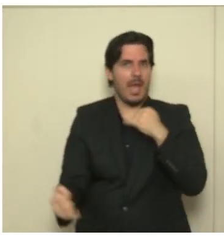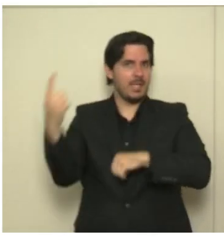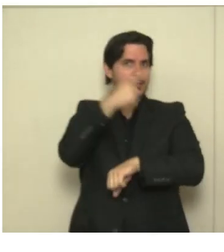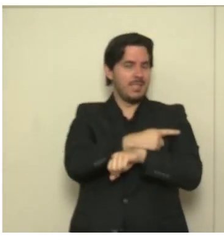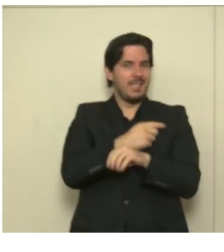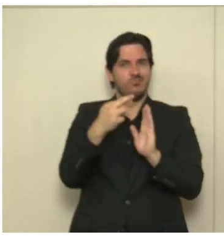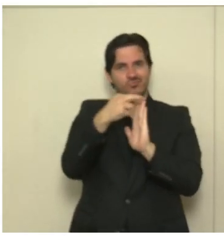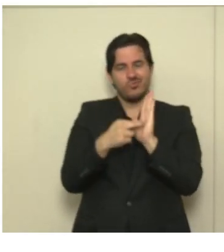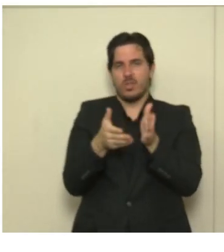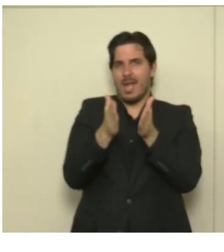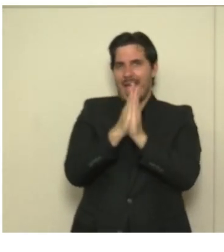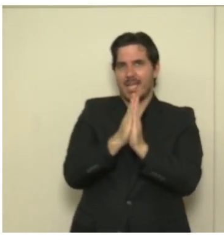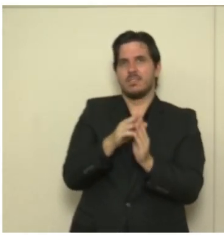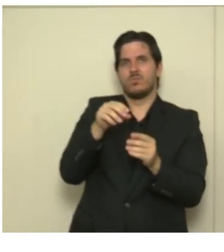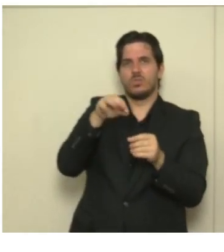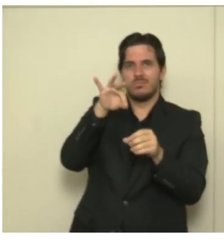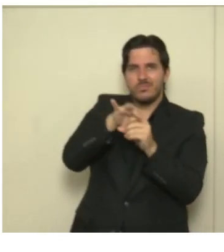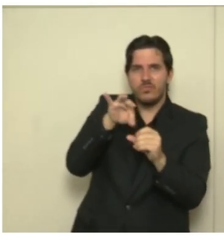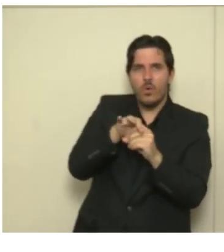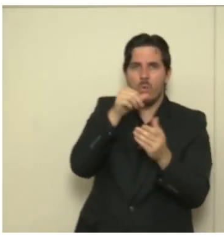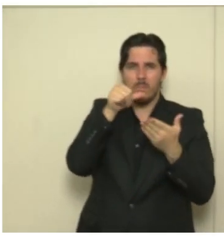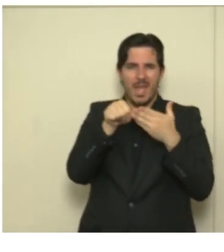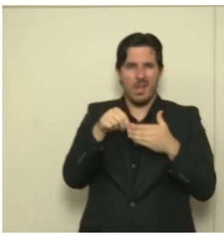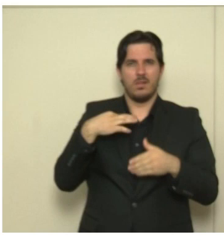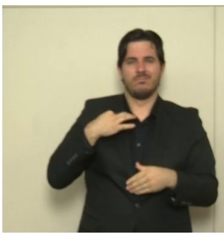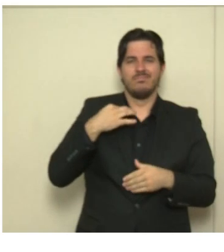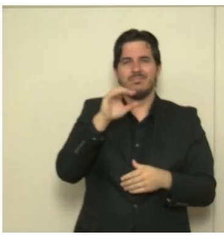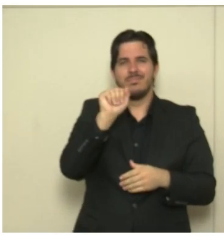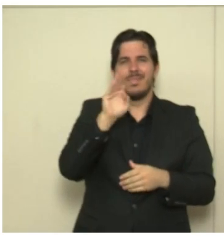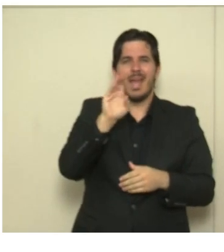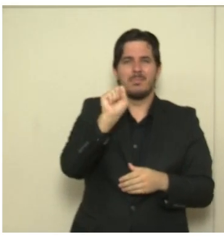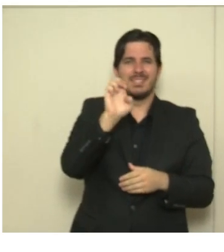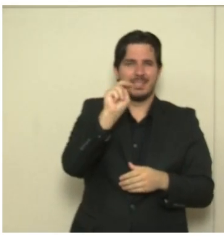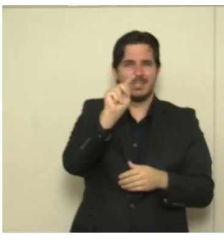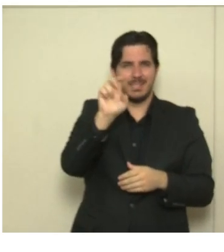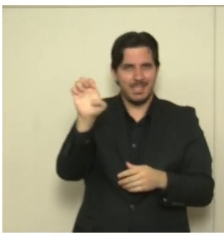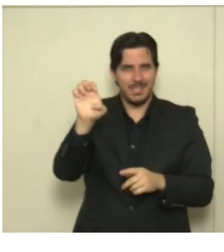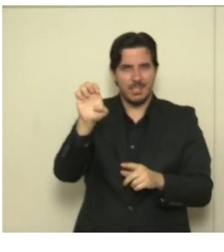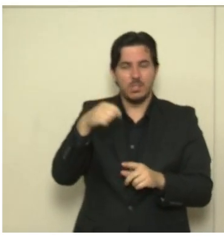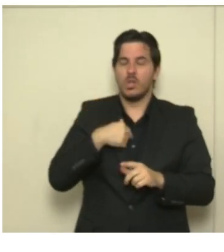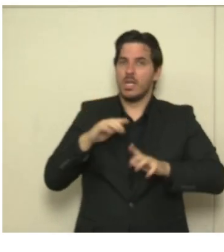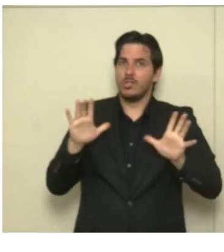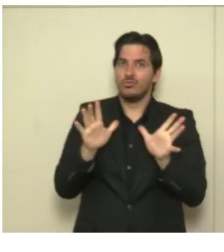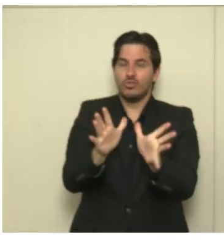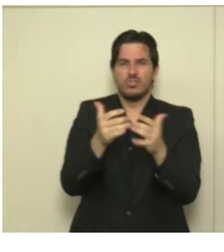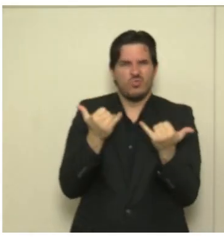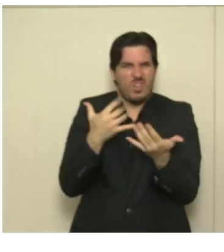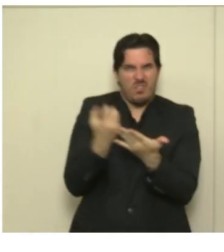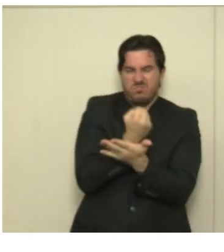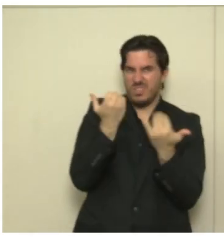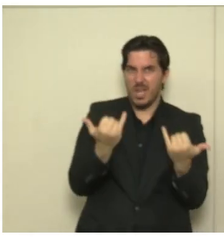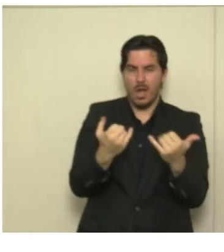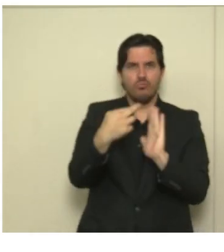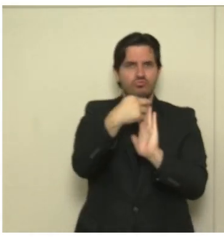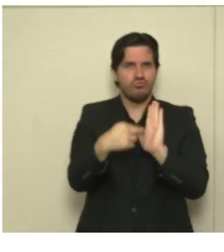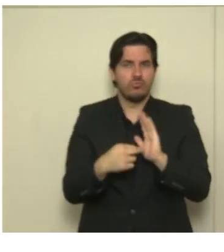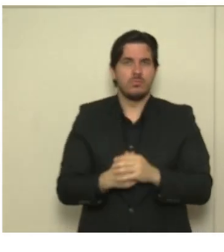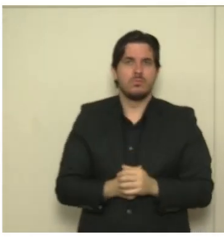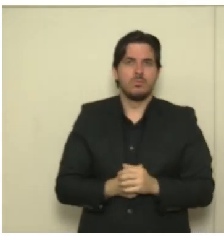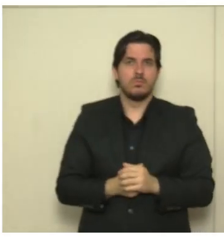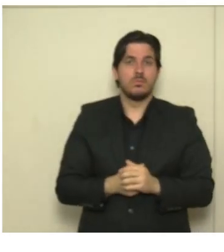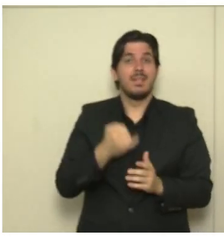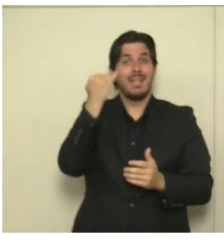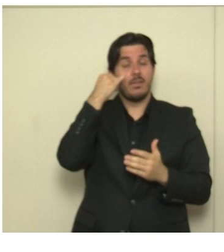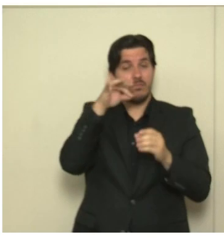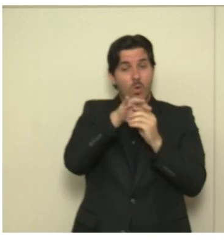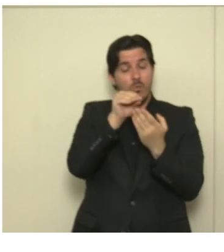encourage you to get that application in as soon as you possibly can. If you want to mail your completed ballot